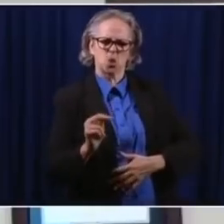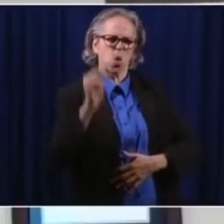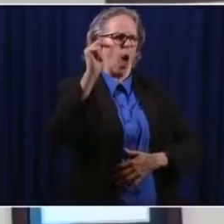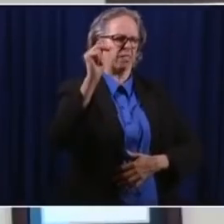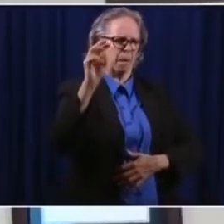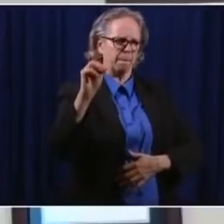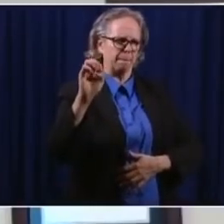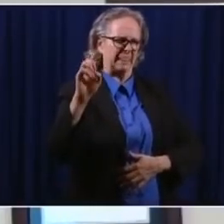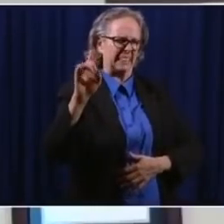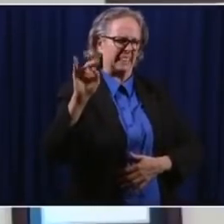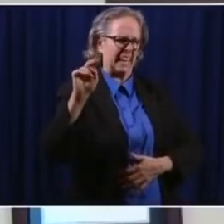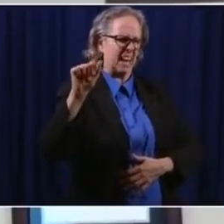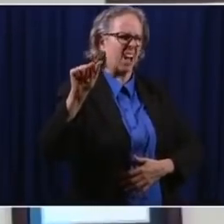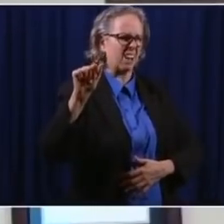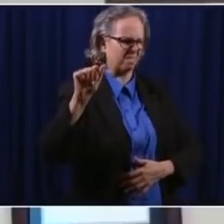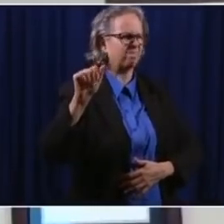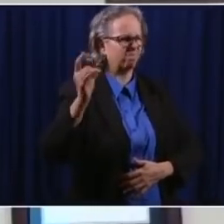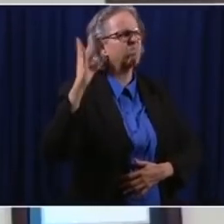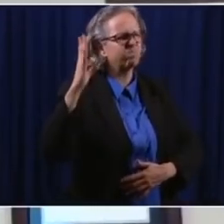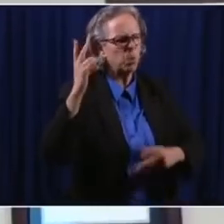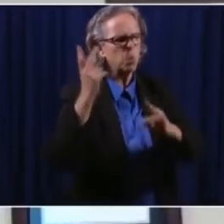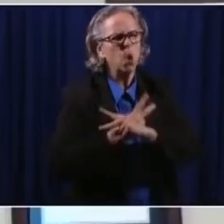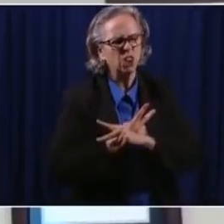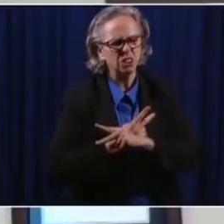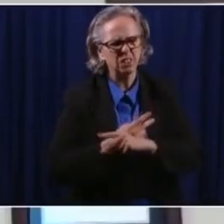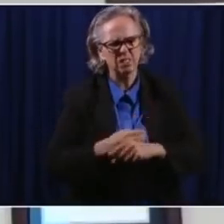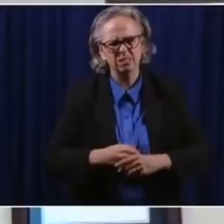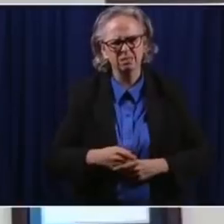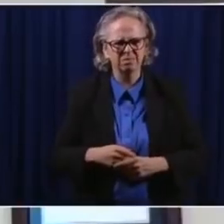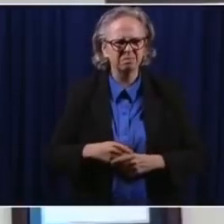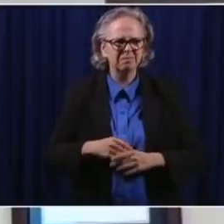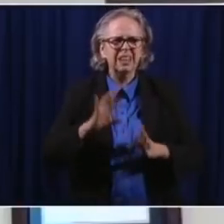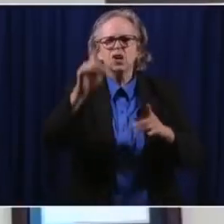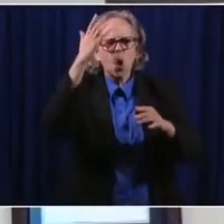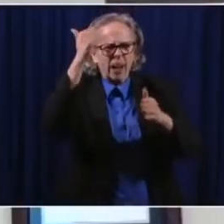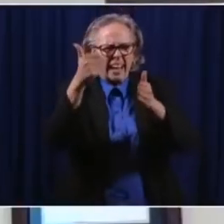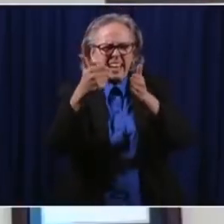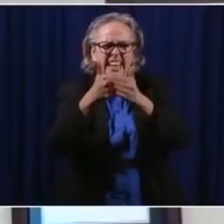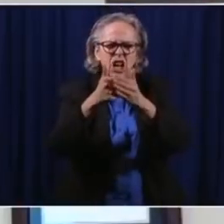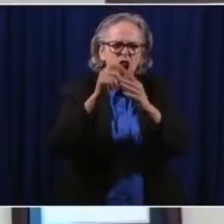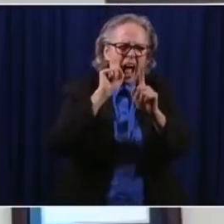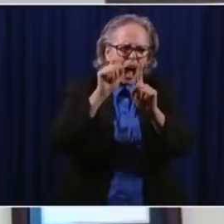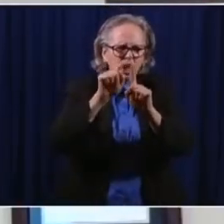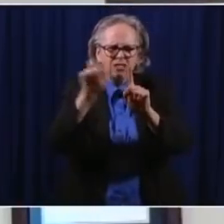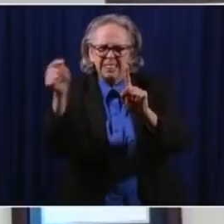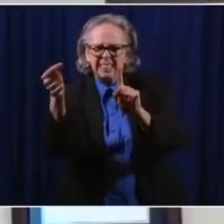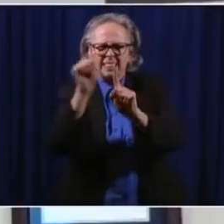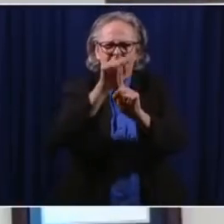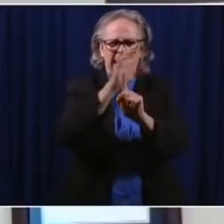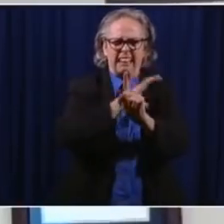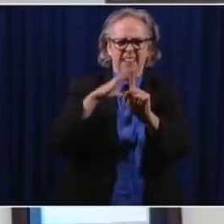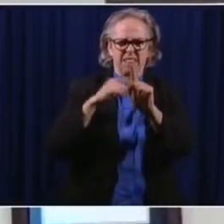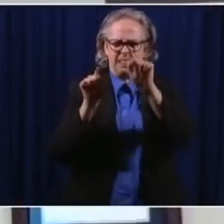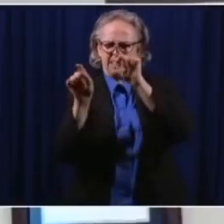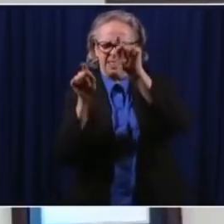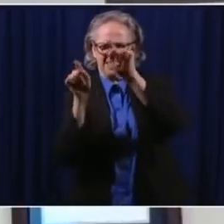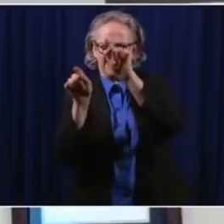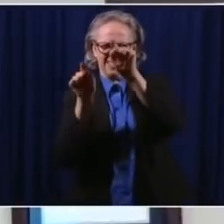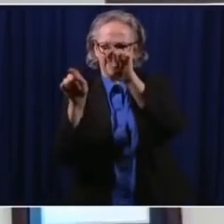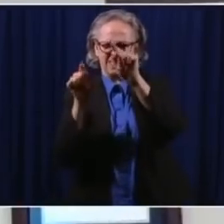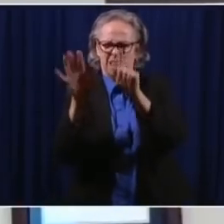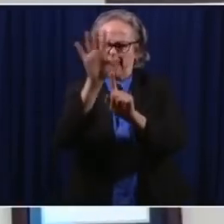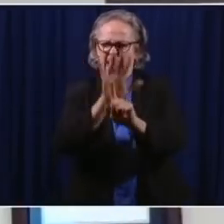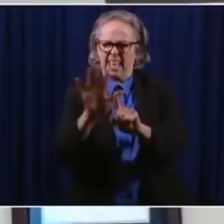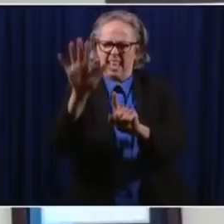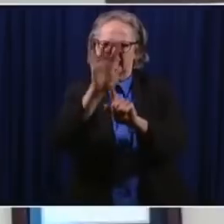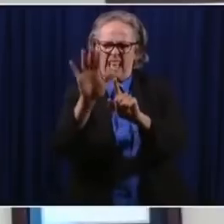that's closest, we're a suburb of both Akron and of Cleveland. So it's our northern end of our county where we're seeing more of our cases